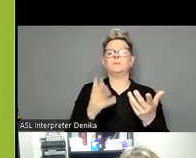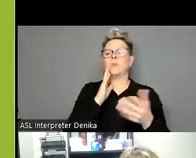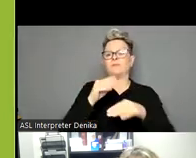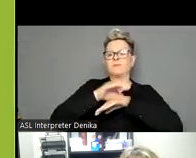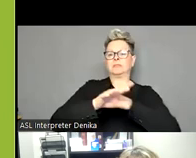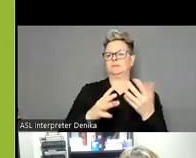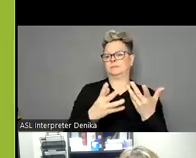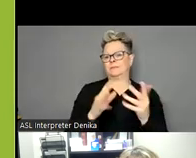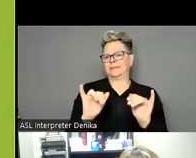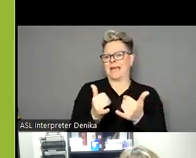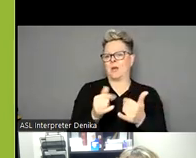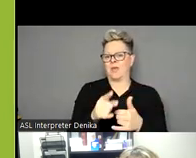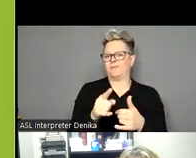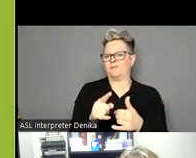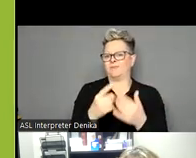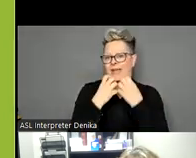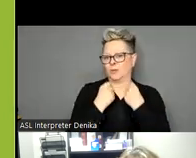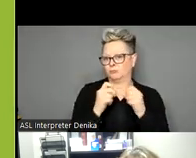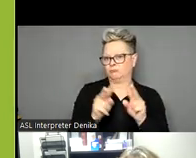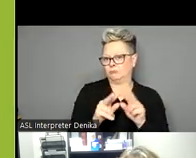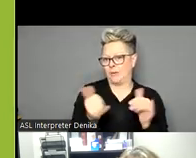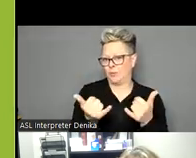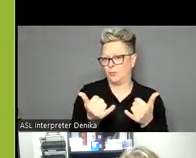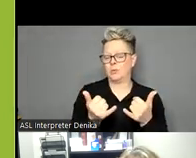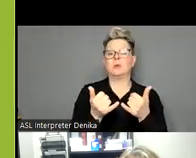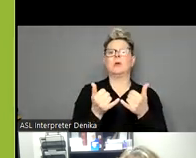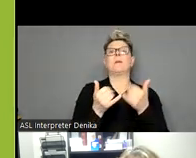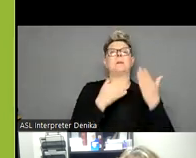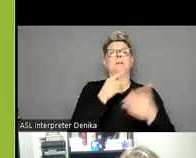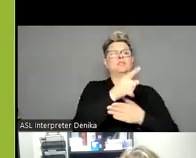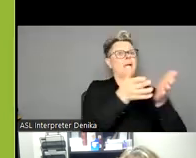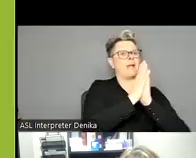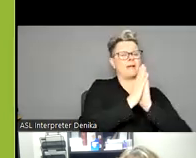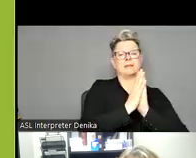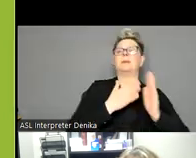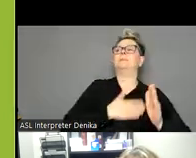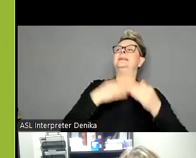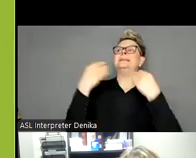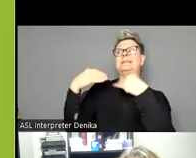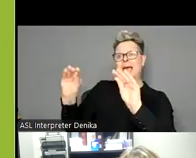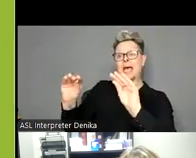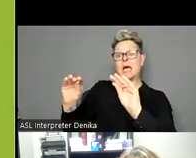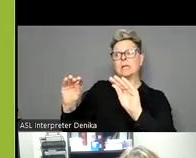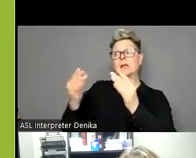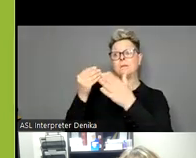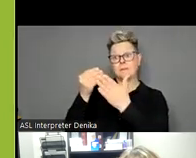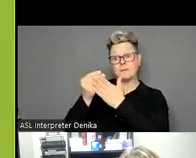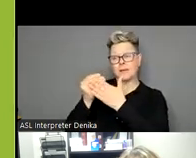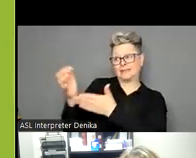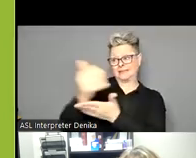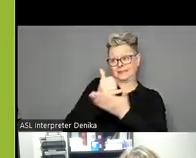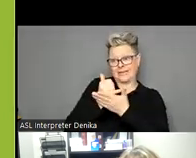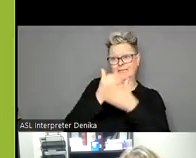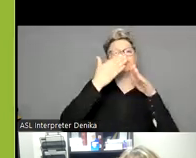want to, so some people direct it to be sold and then the proceeds divided if they want people to share in it. But there's lots of ways of organizing